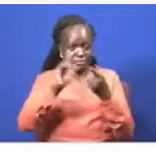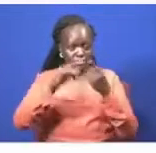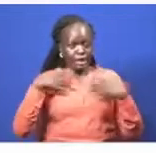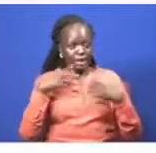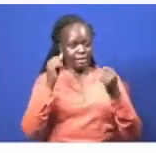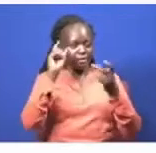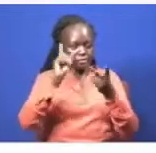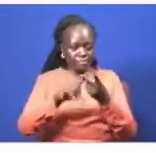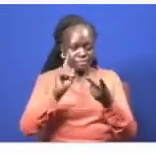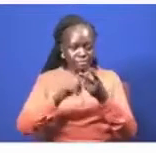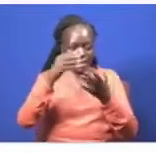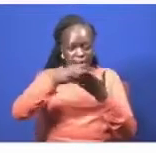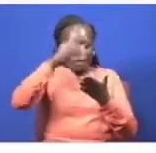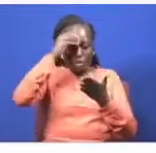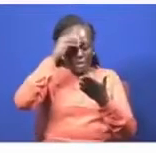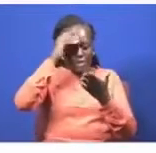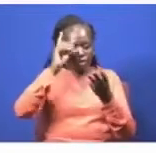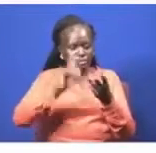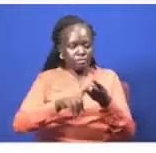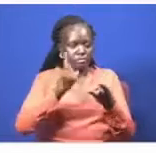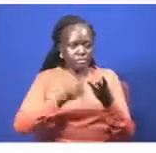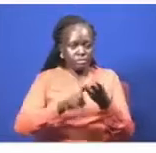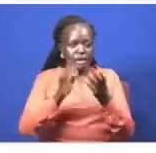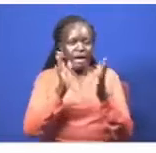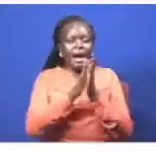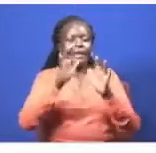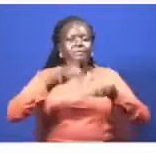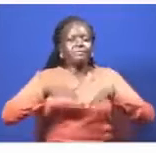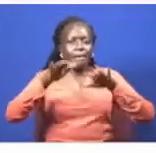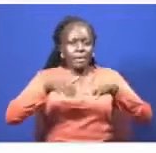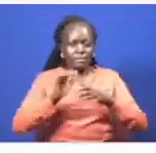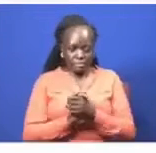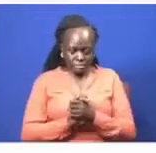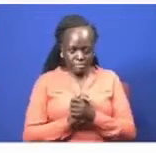health, education, and agriculture.